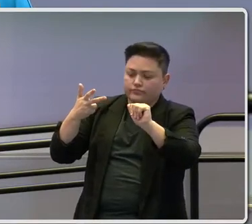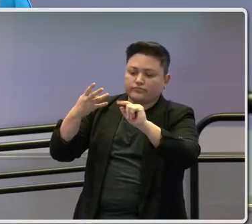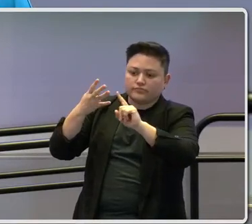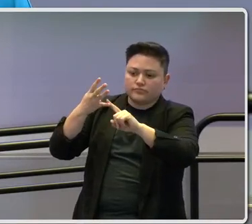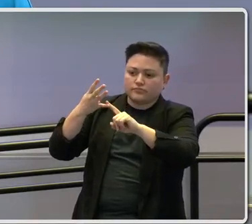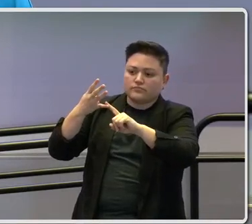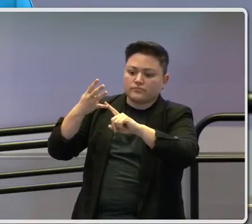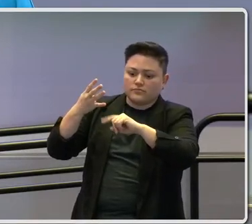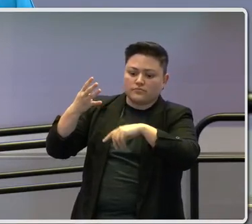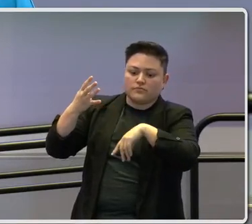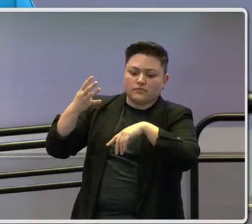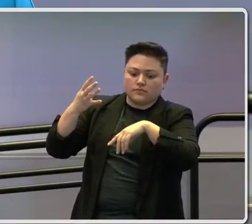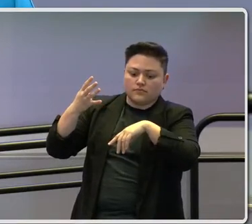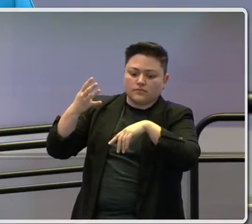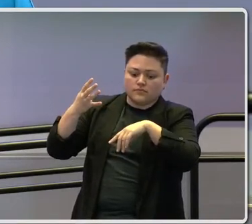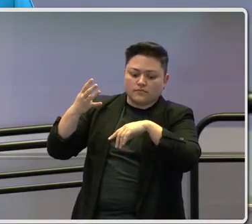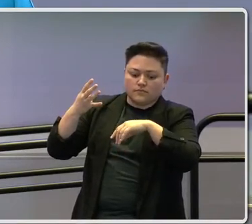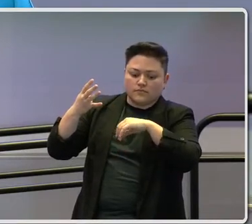Yousafzai,